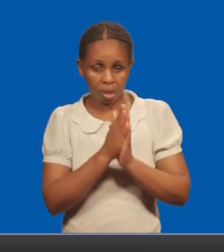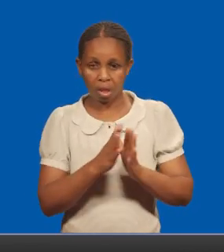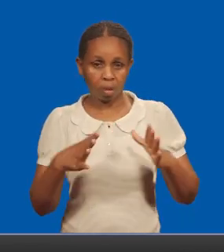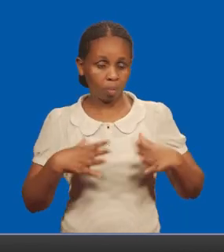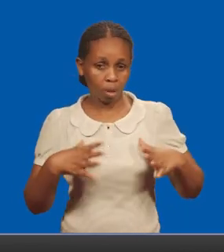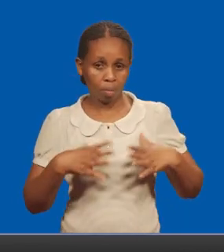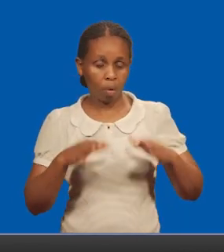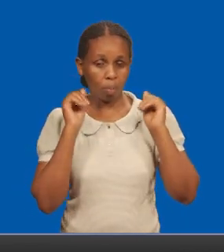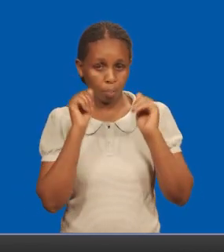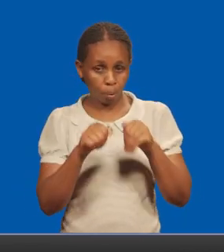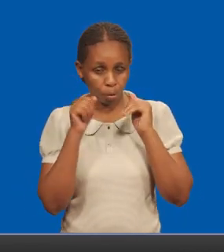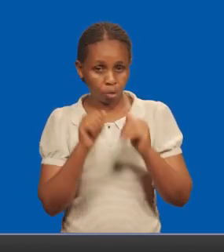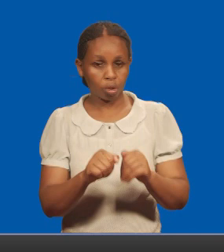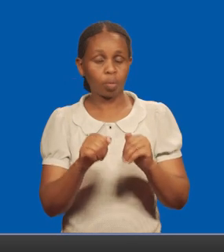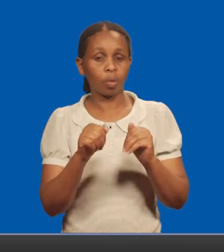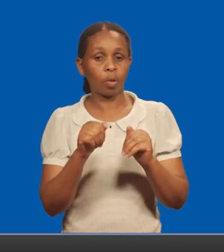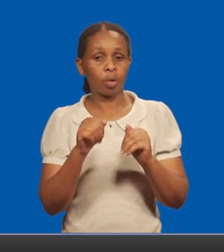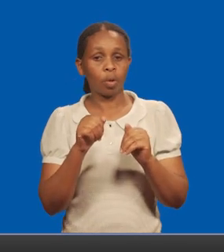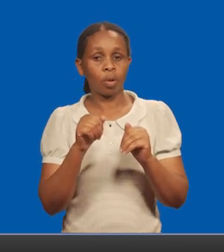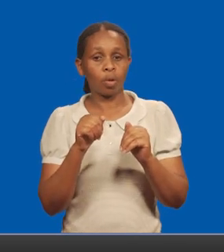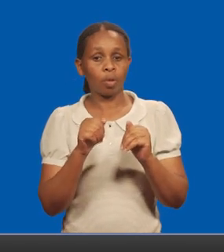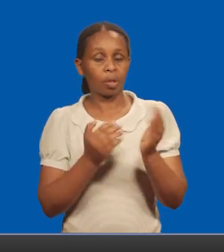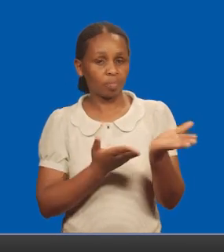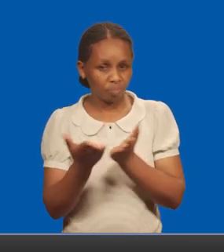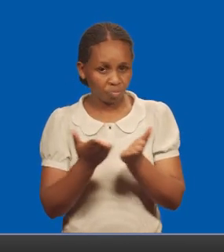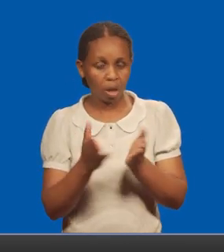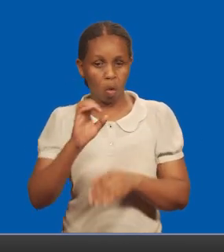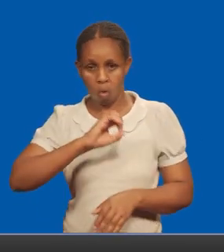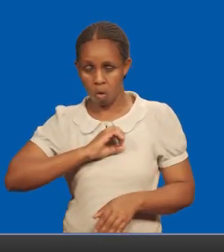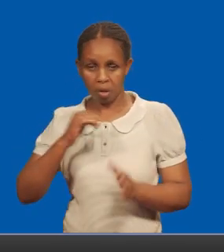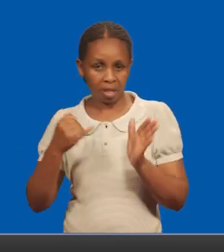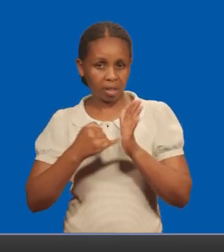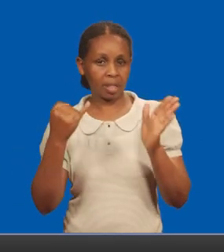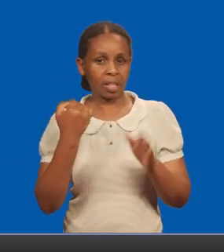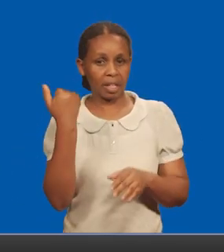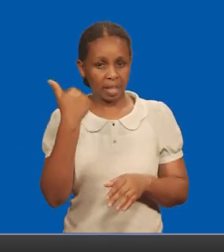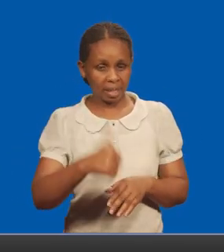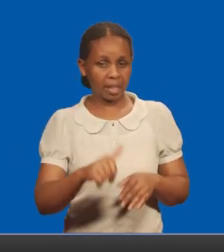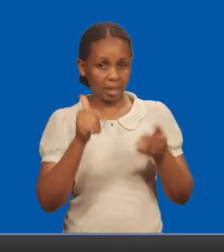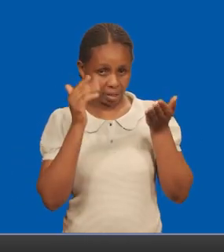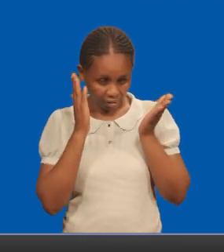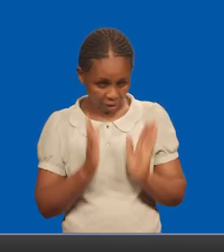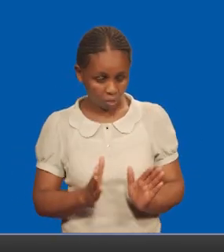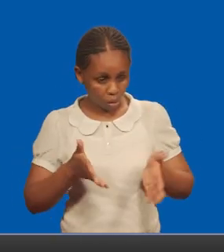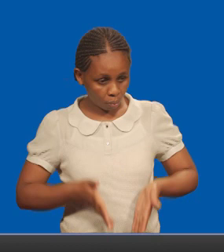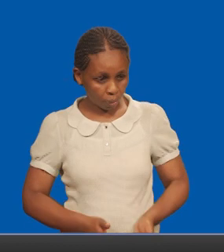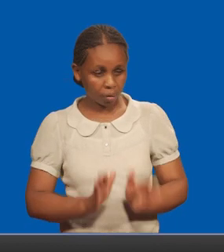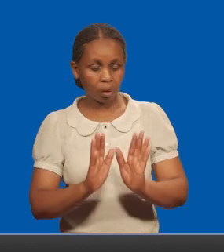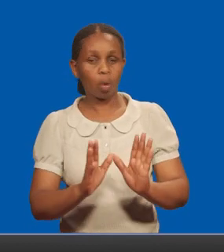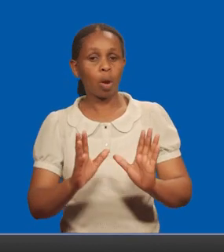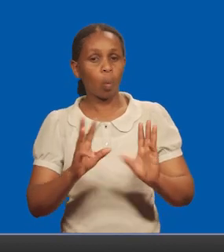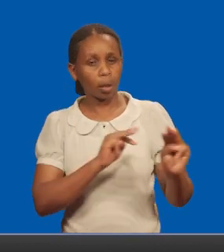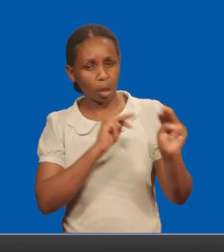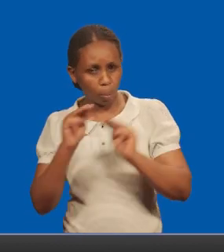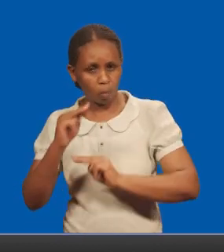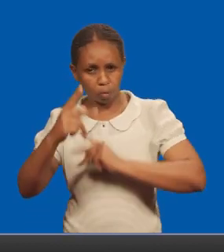facility can own it up, and everybody. Any child who is born will go through the entire process of receiving the vaccination